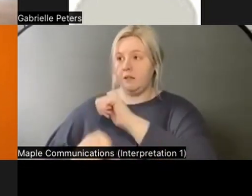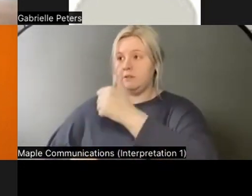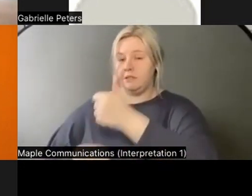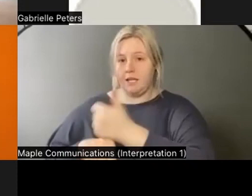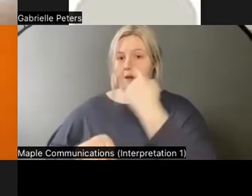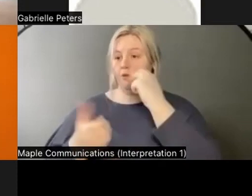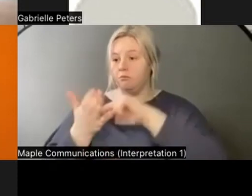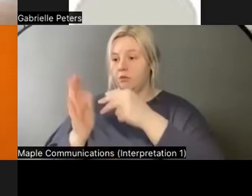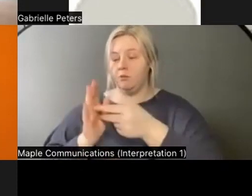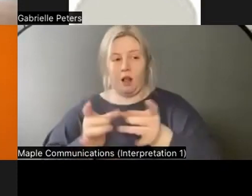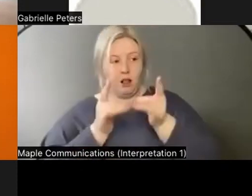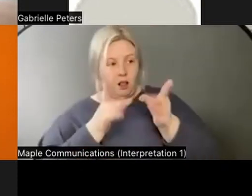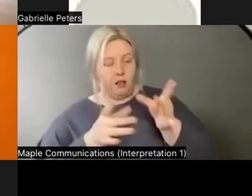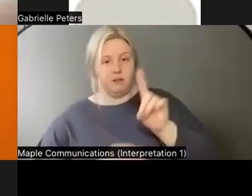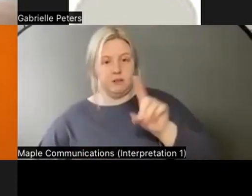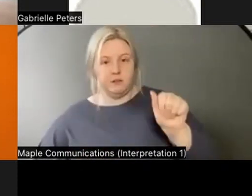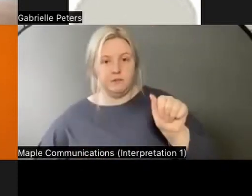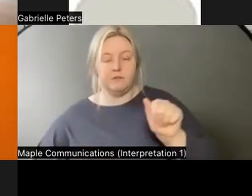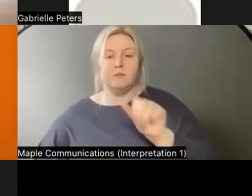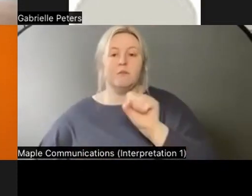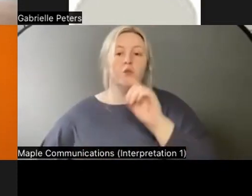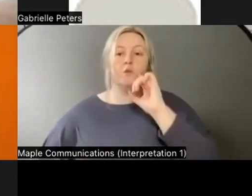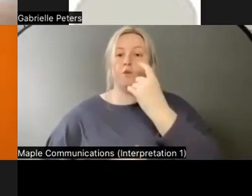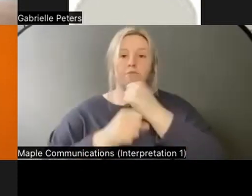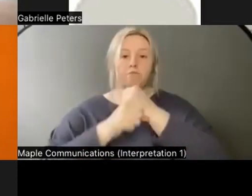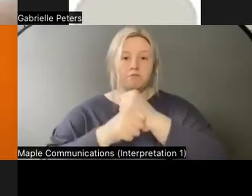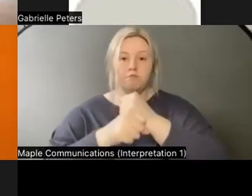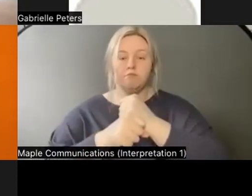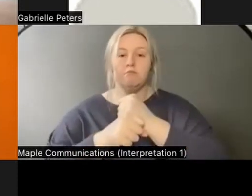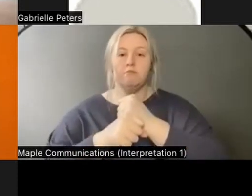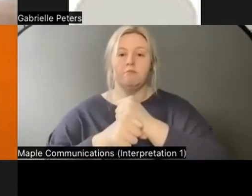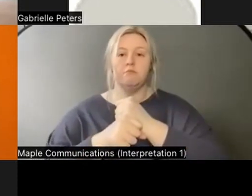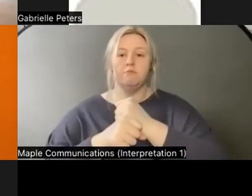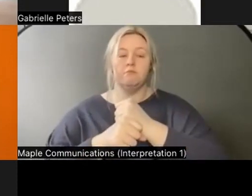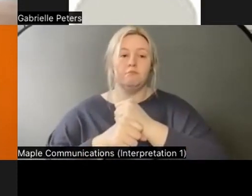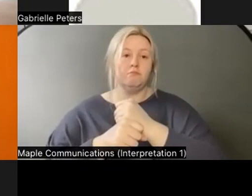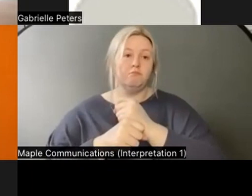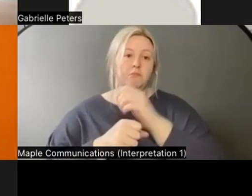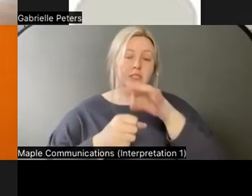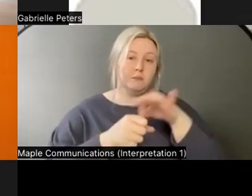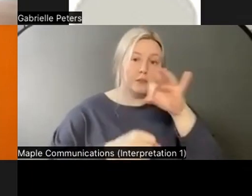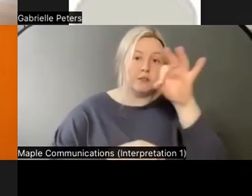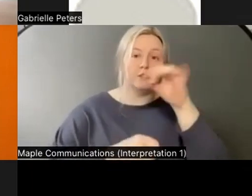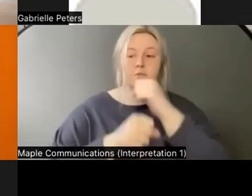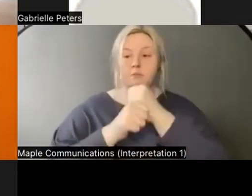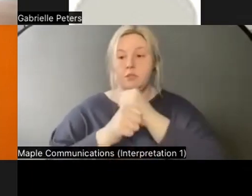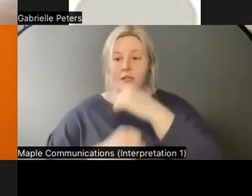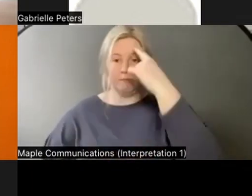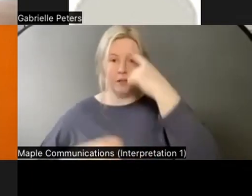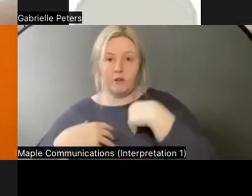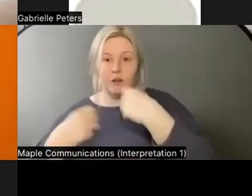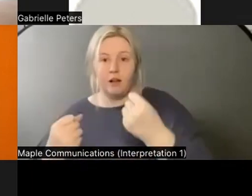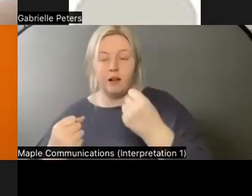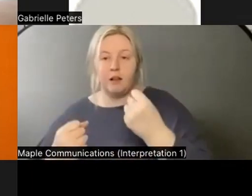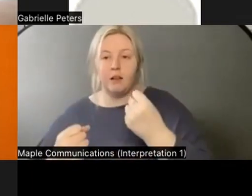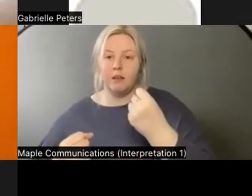And so to protect everyone's mental and spiritual well-being in particular, we have it